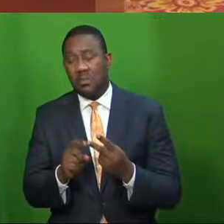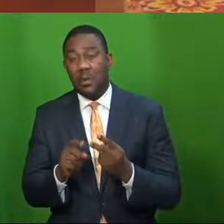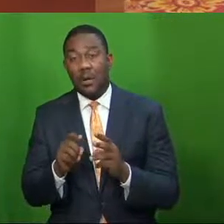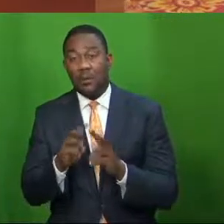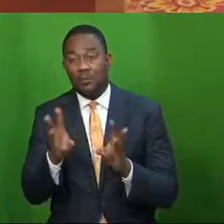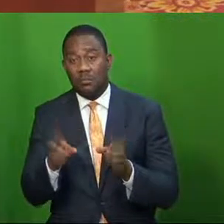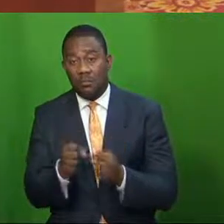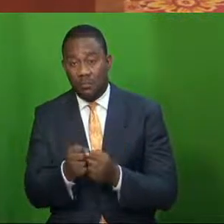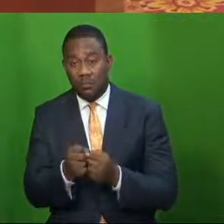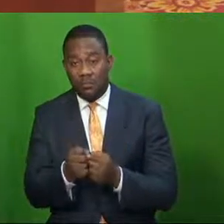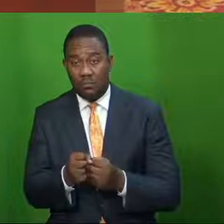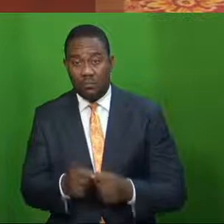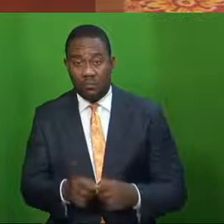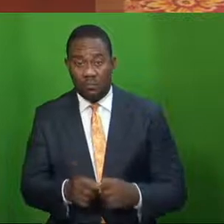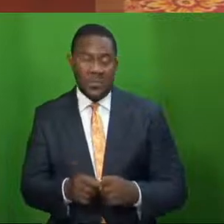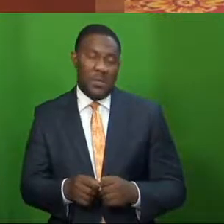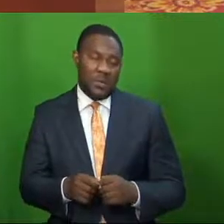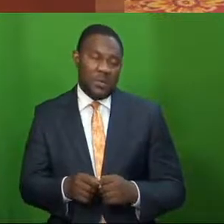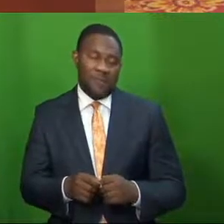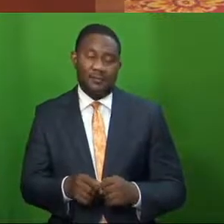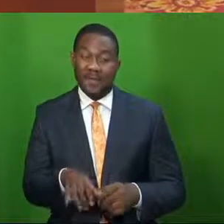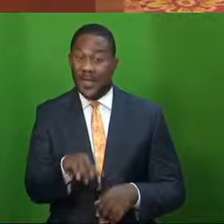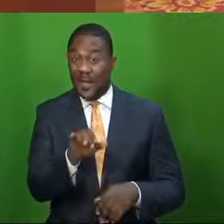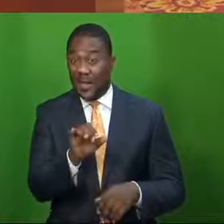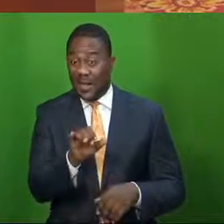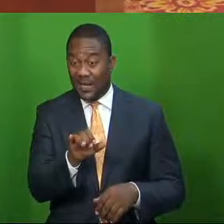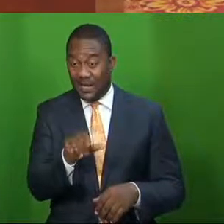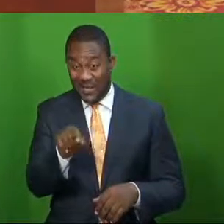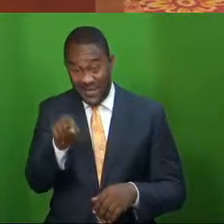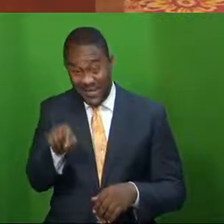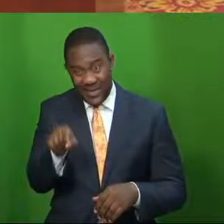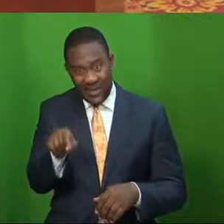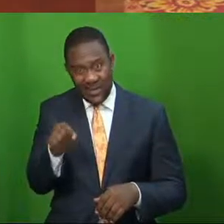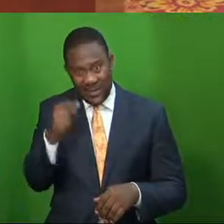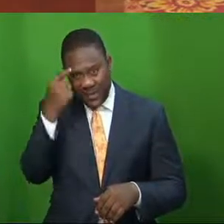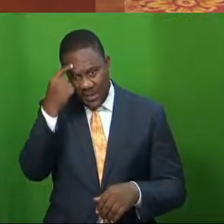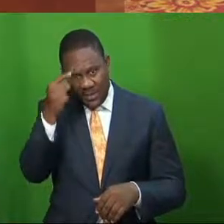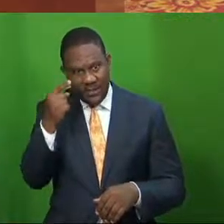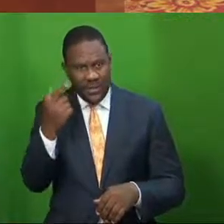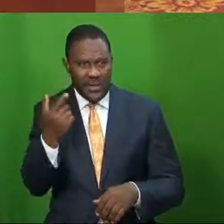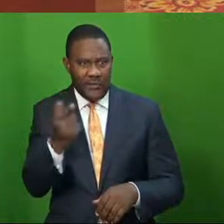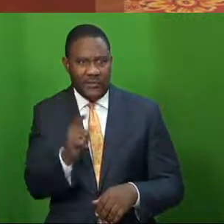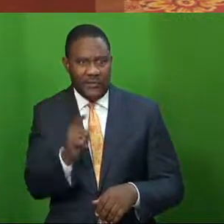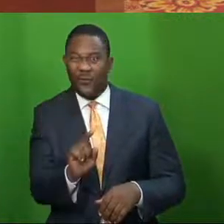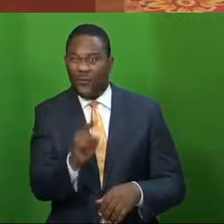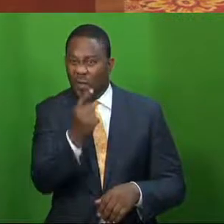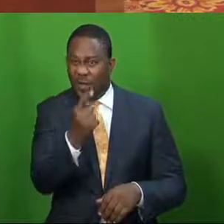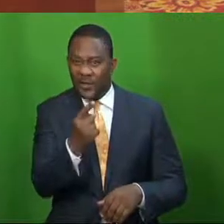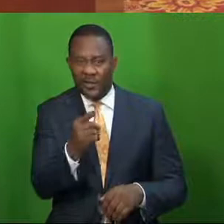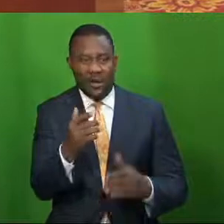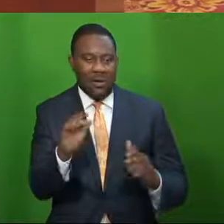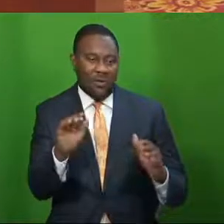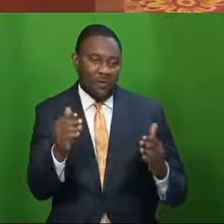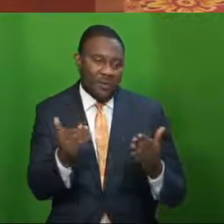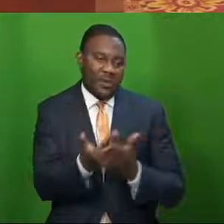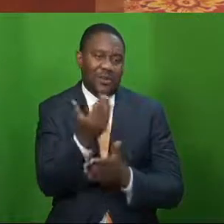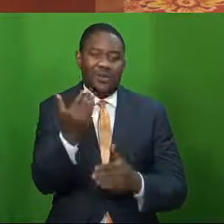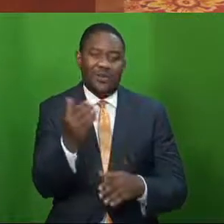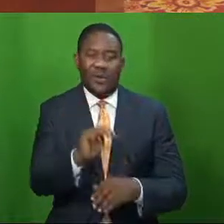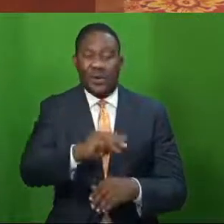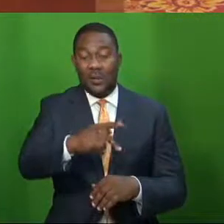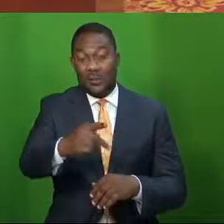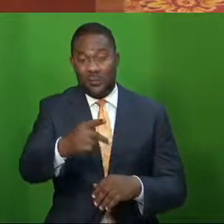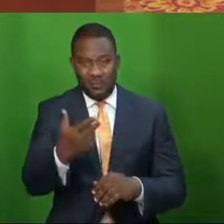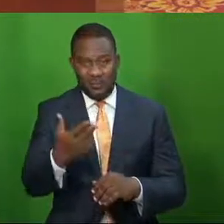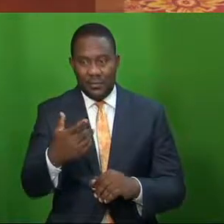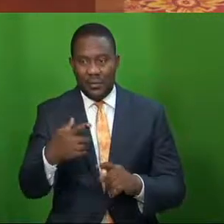This one is for the first timers. When is the continuing members also going to have